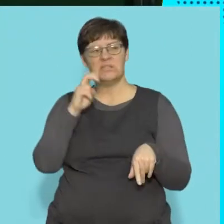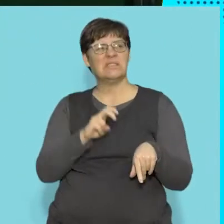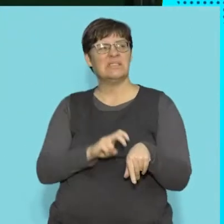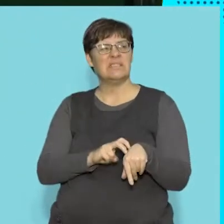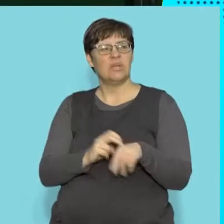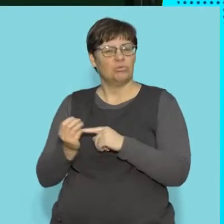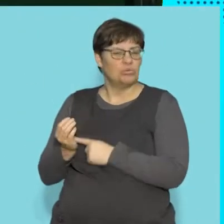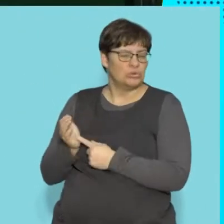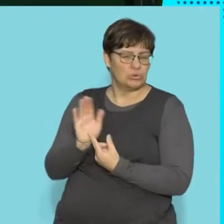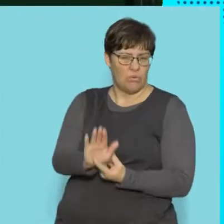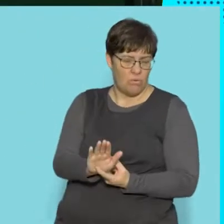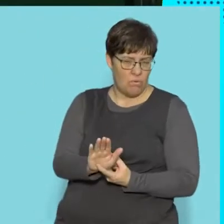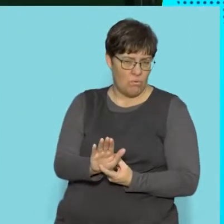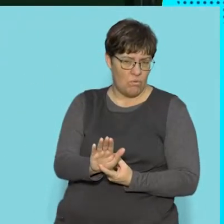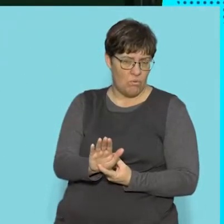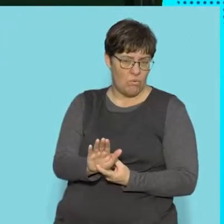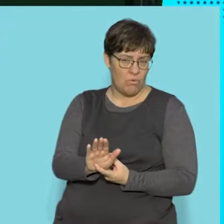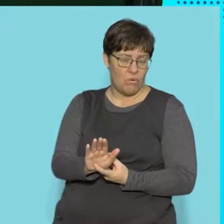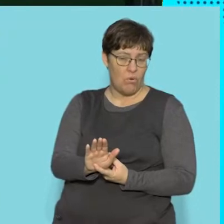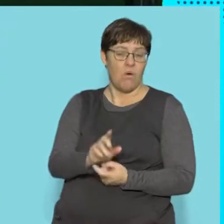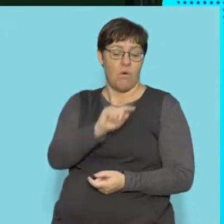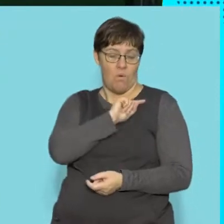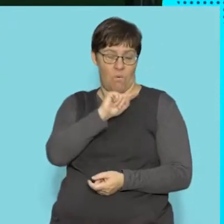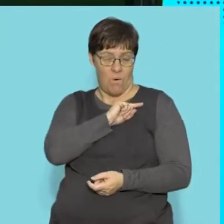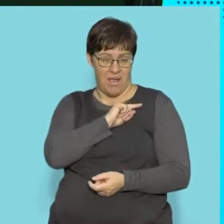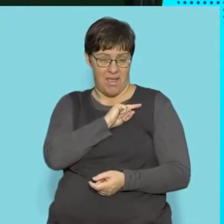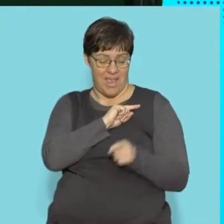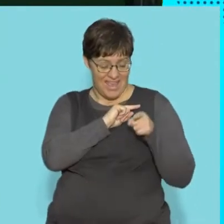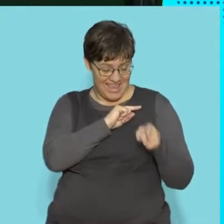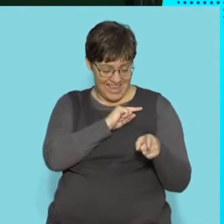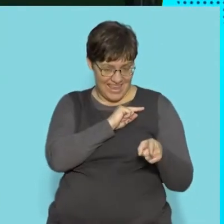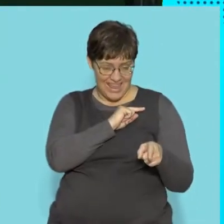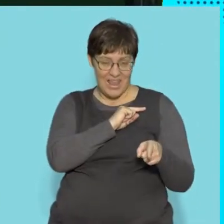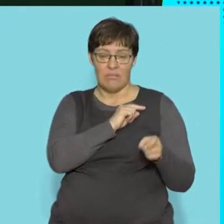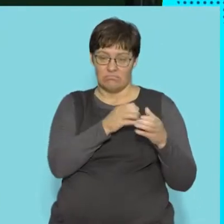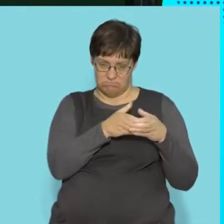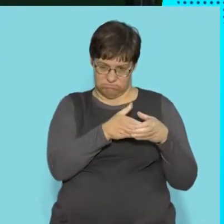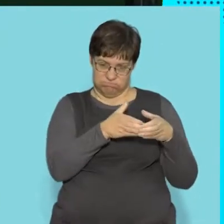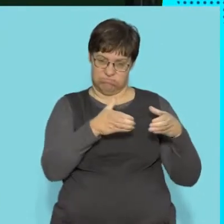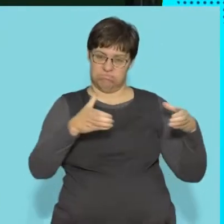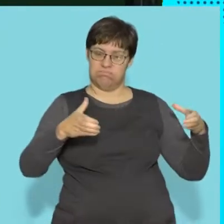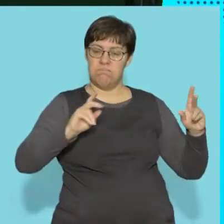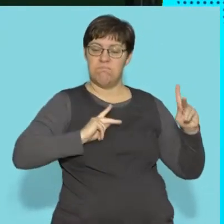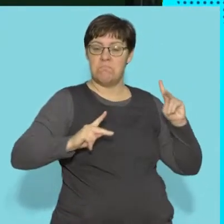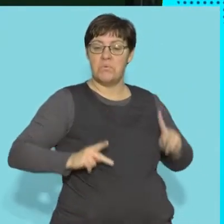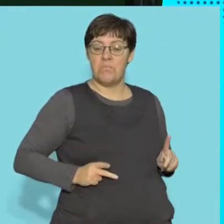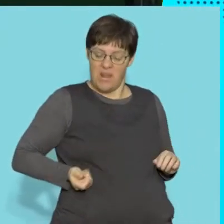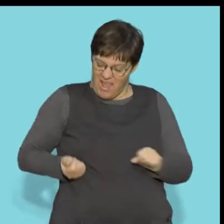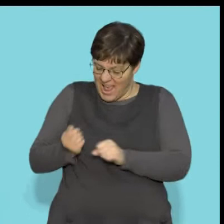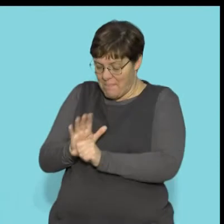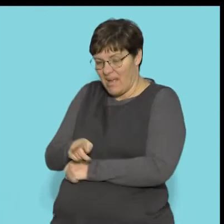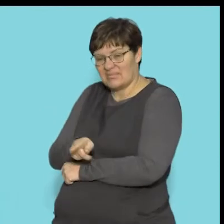to indicate what the consequences are for an increase in the human